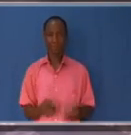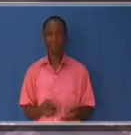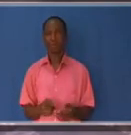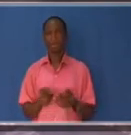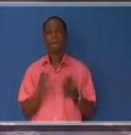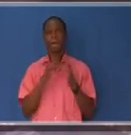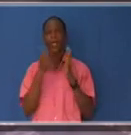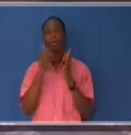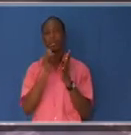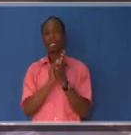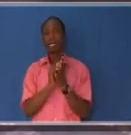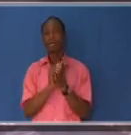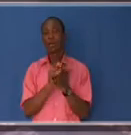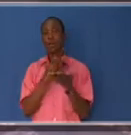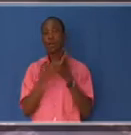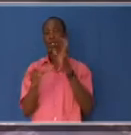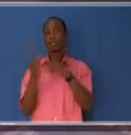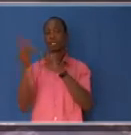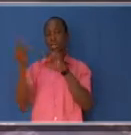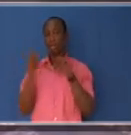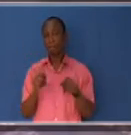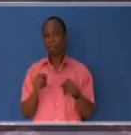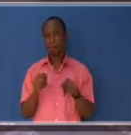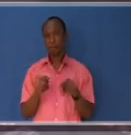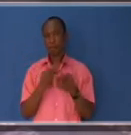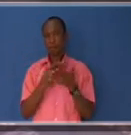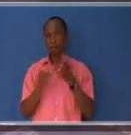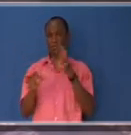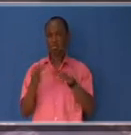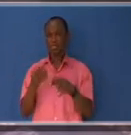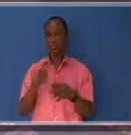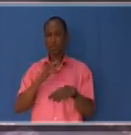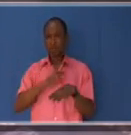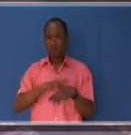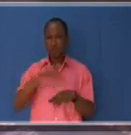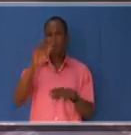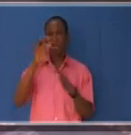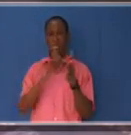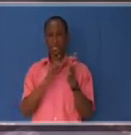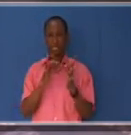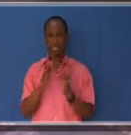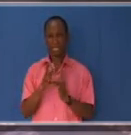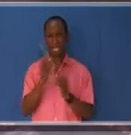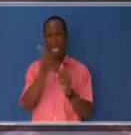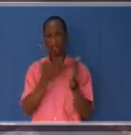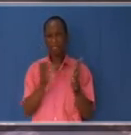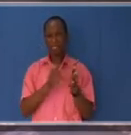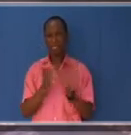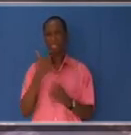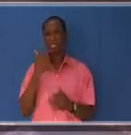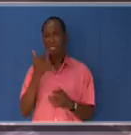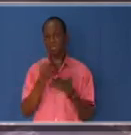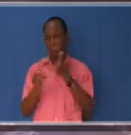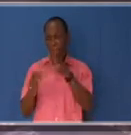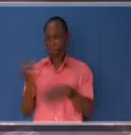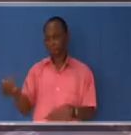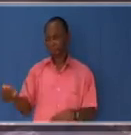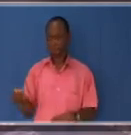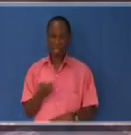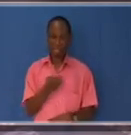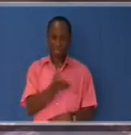Christ, the prophet like Moses, when he was crucified and was buried because he